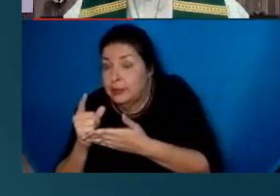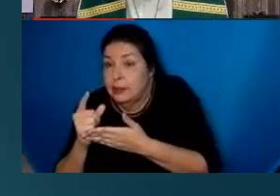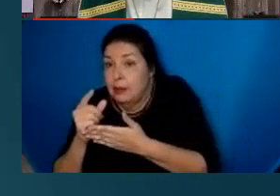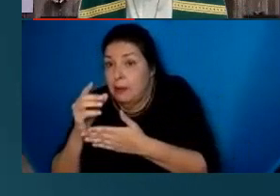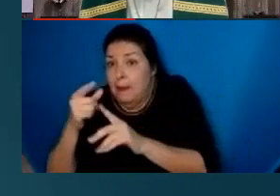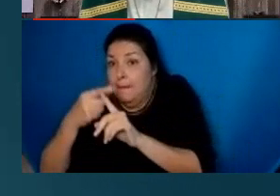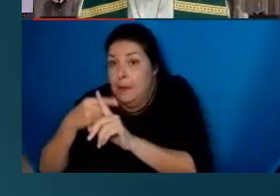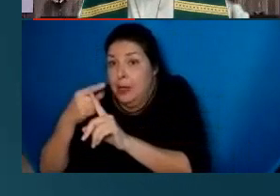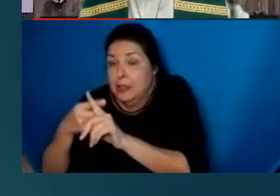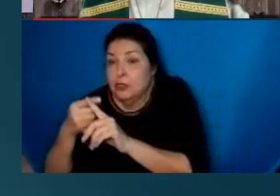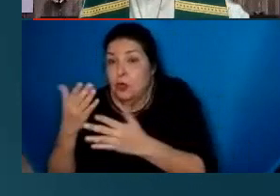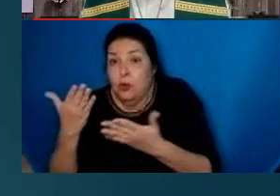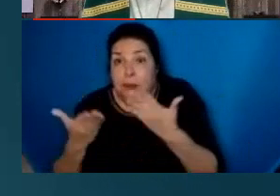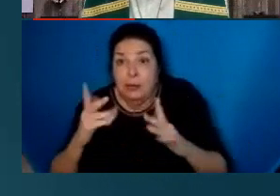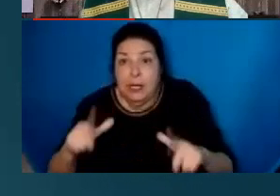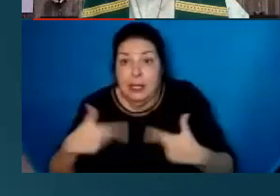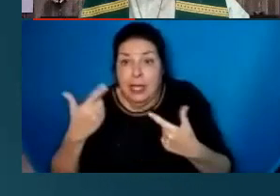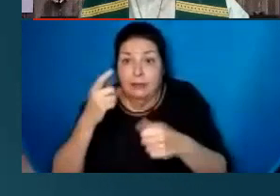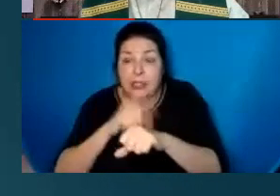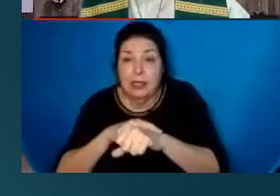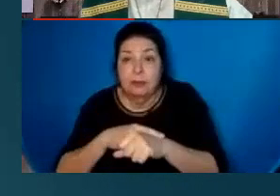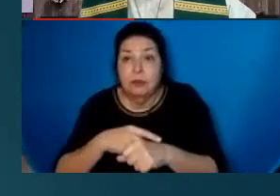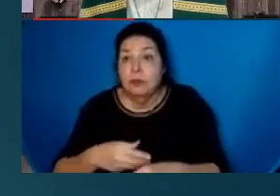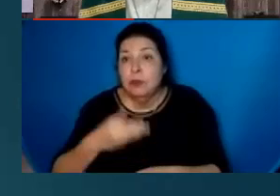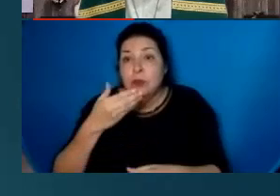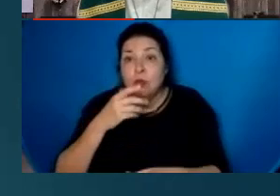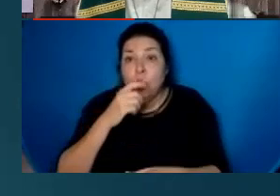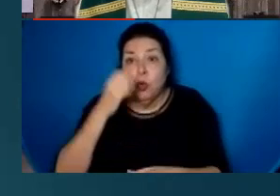a lifetime. Who knows how many times the member of